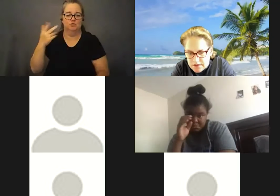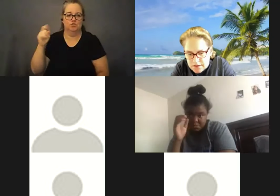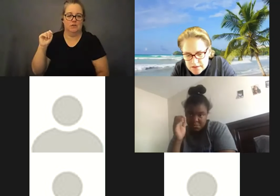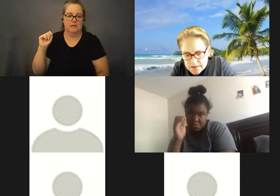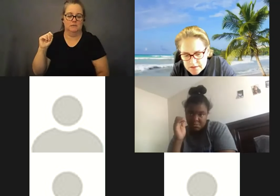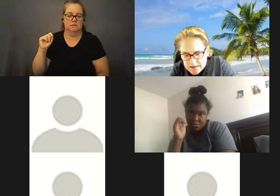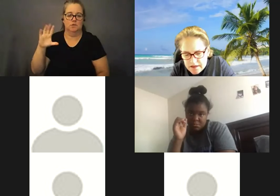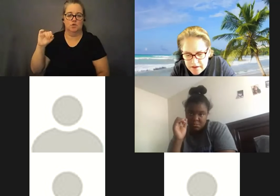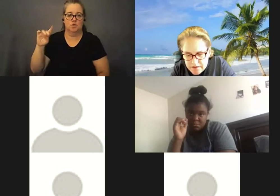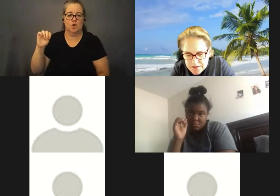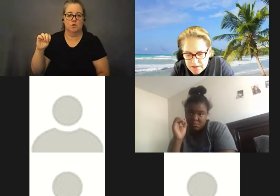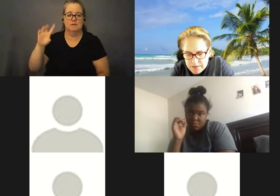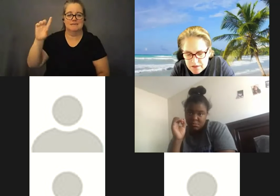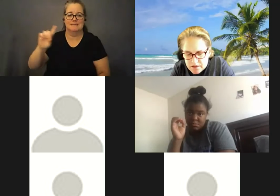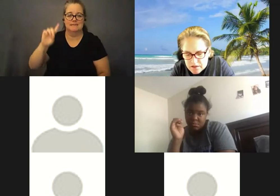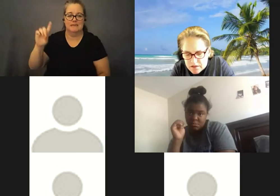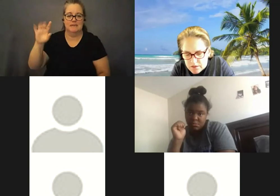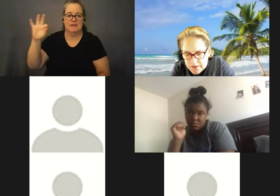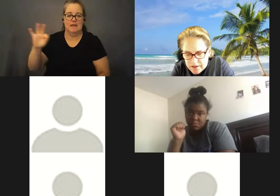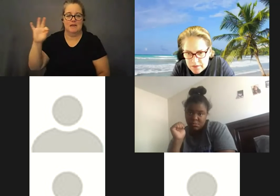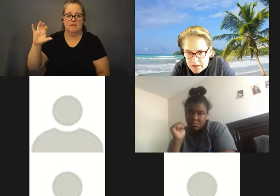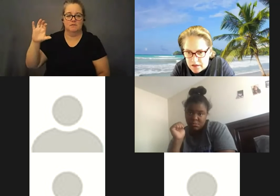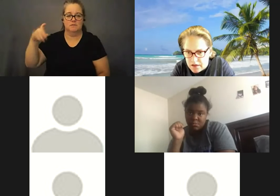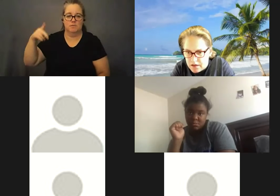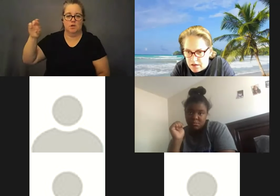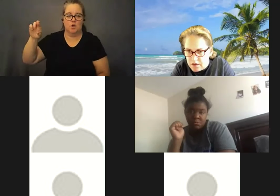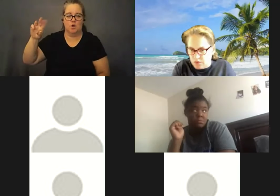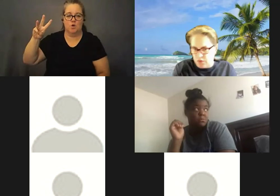code is DFCPR Web